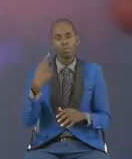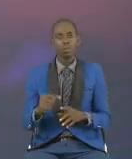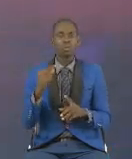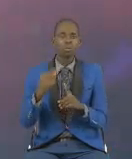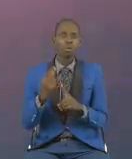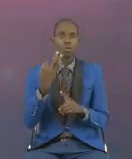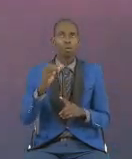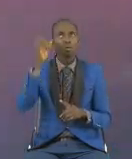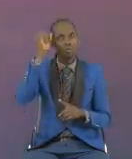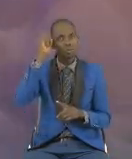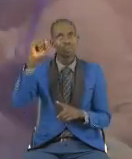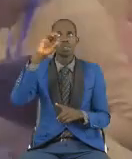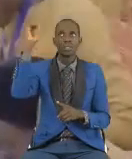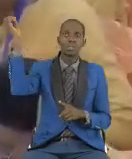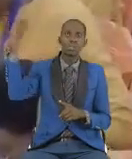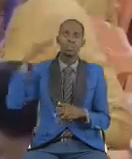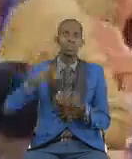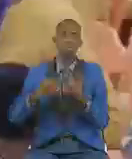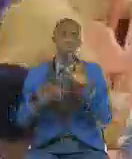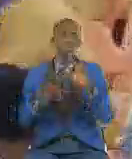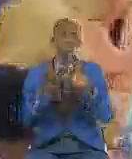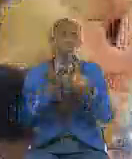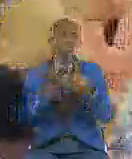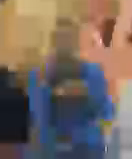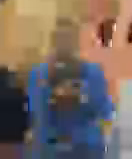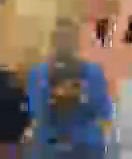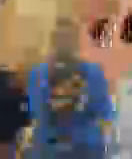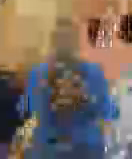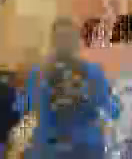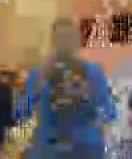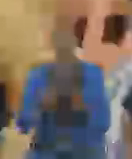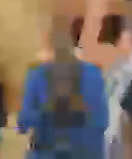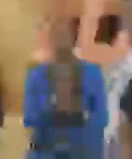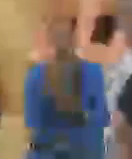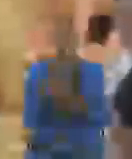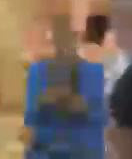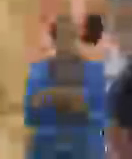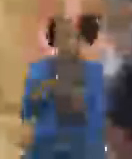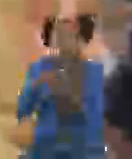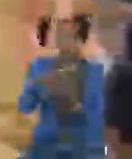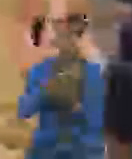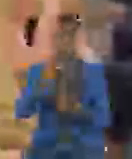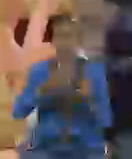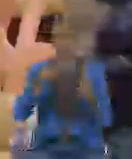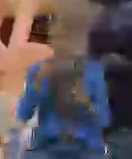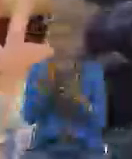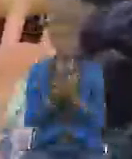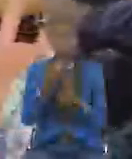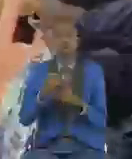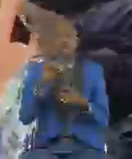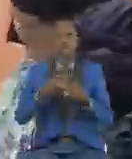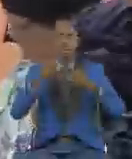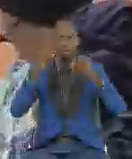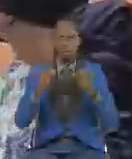Number three, the prevailing power. When those people spoke the word, it had power. Power came out of